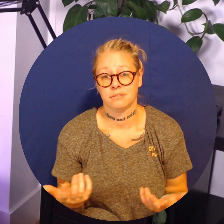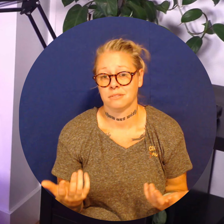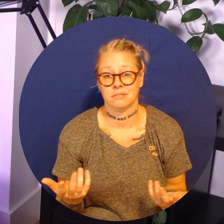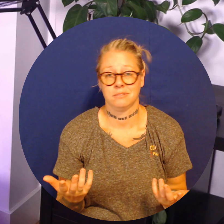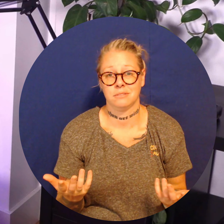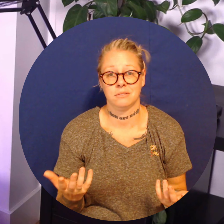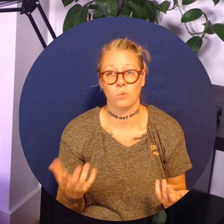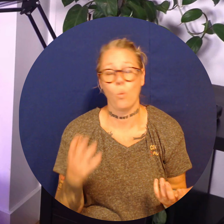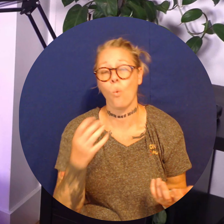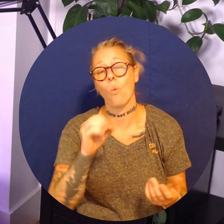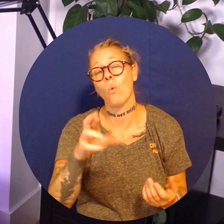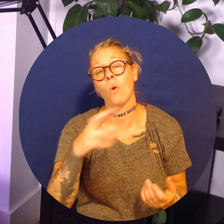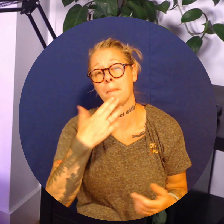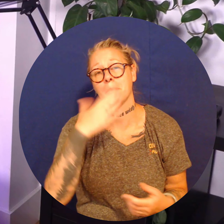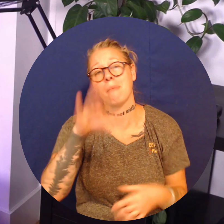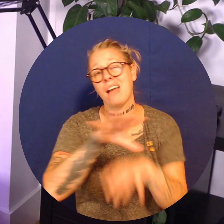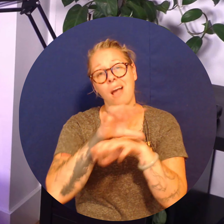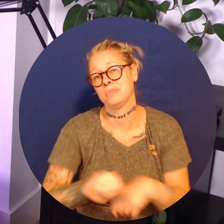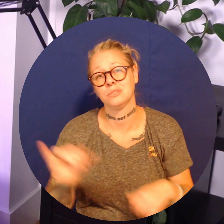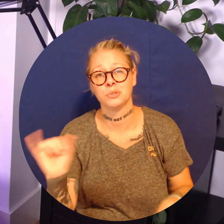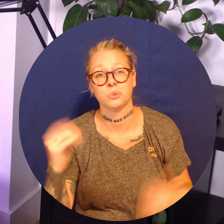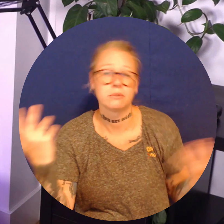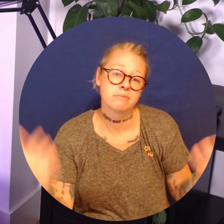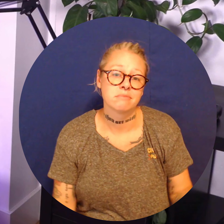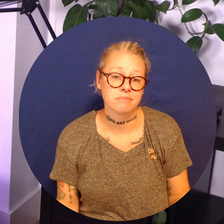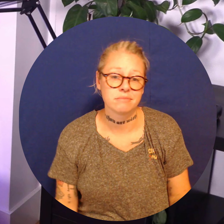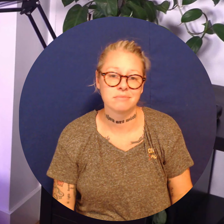with or also with just like bad habits